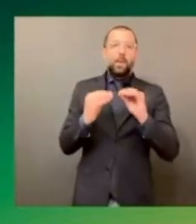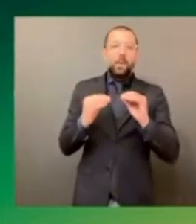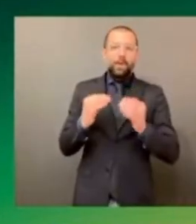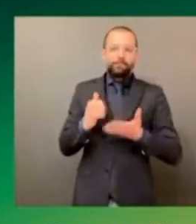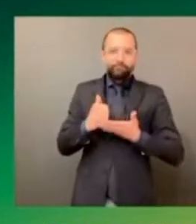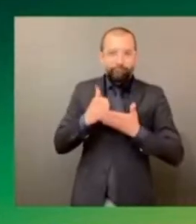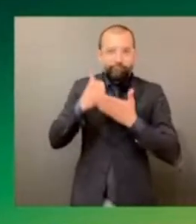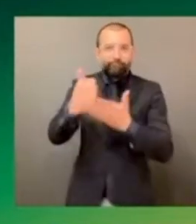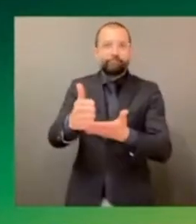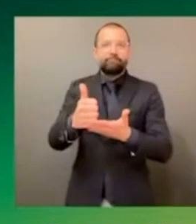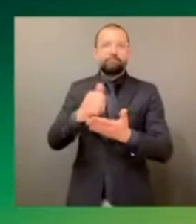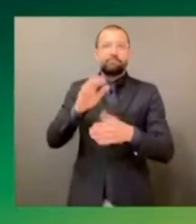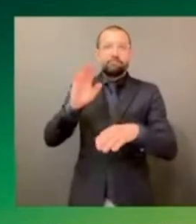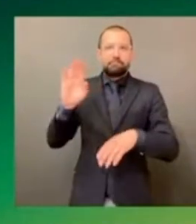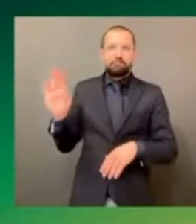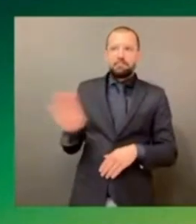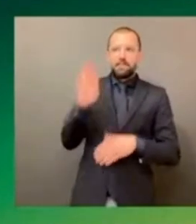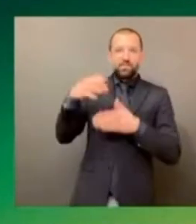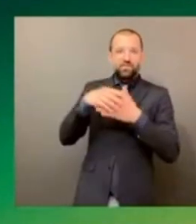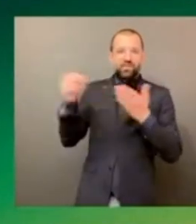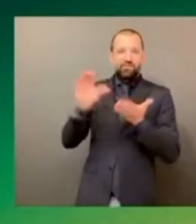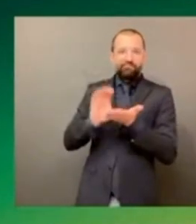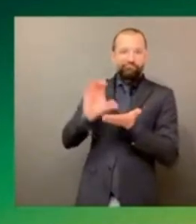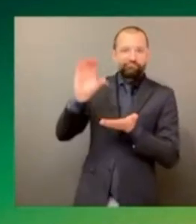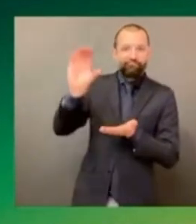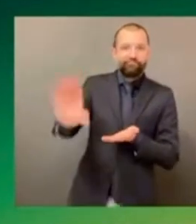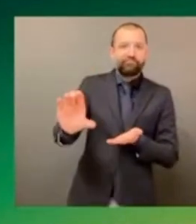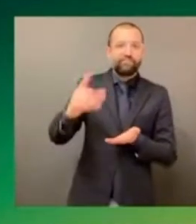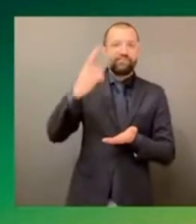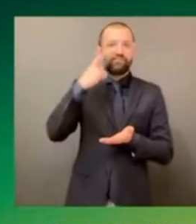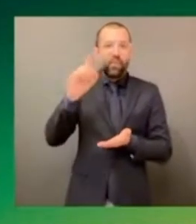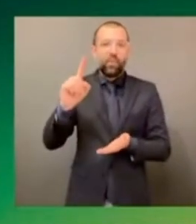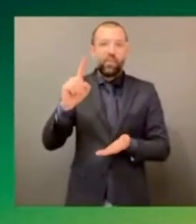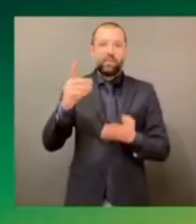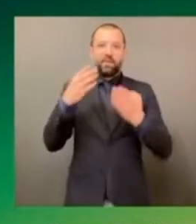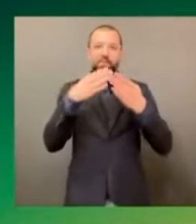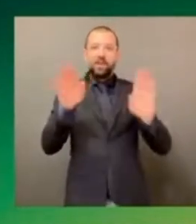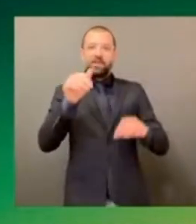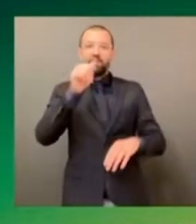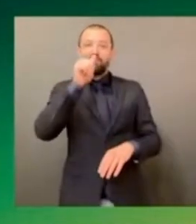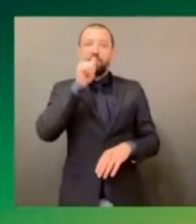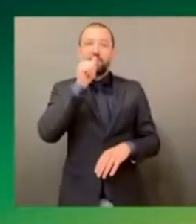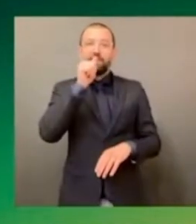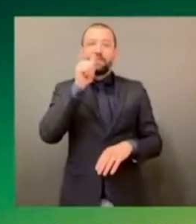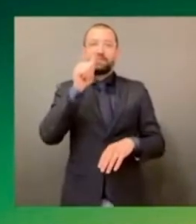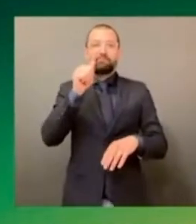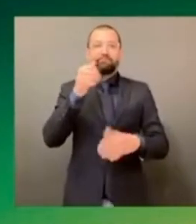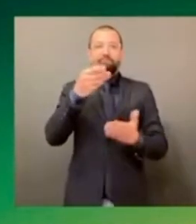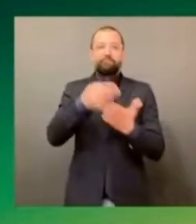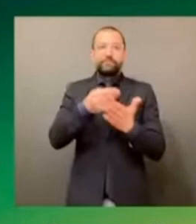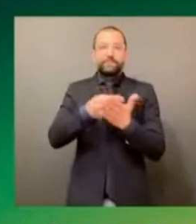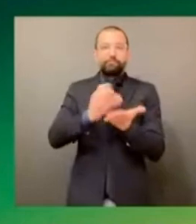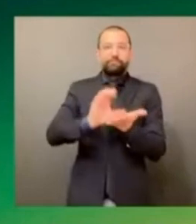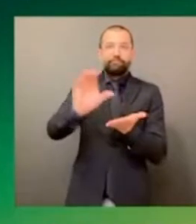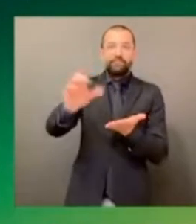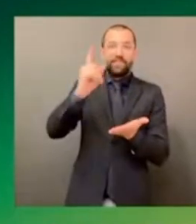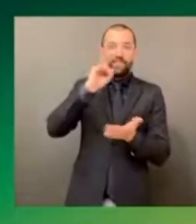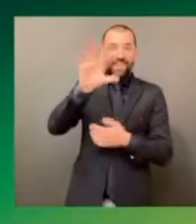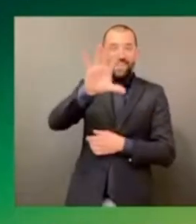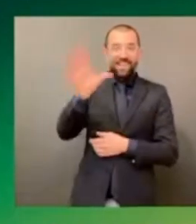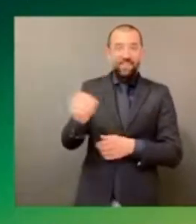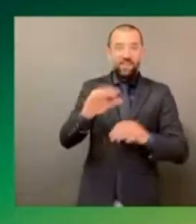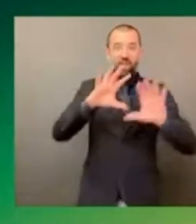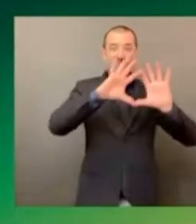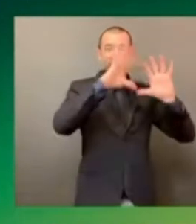in public and private capital from the United States, the continent of Africa, and around the world in order